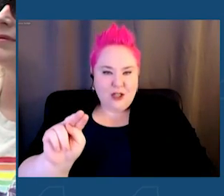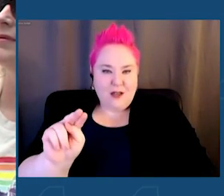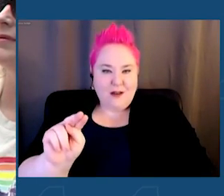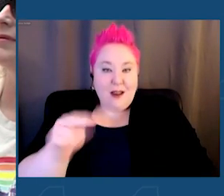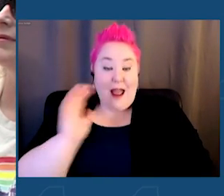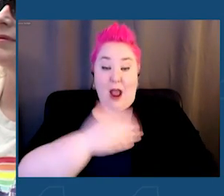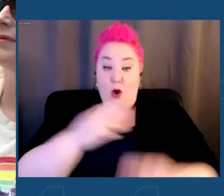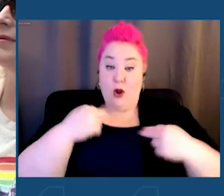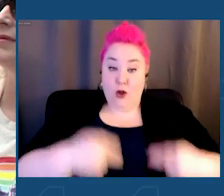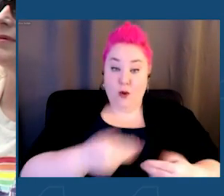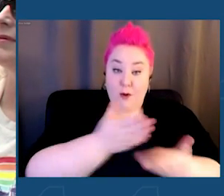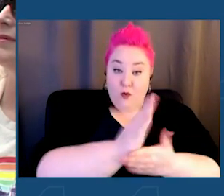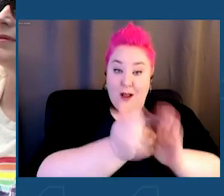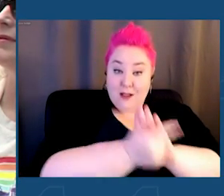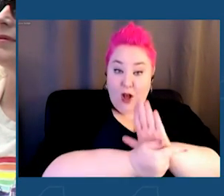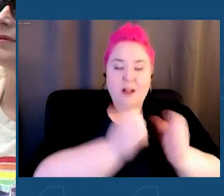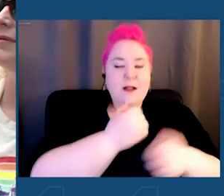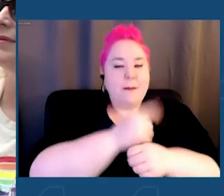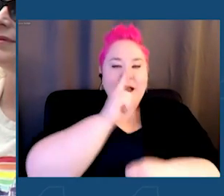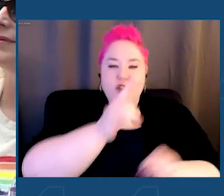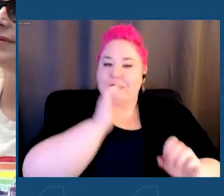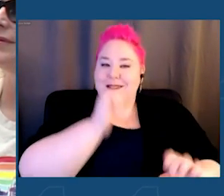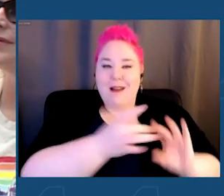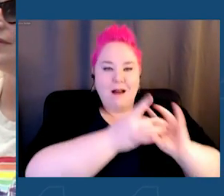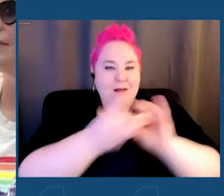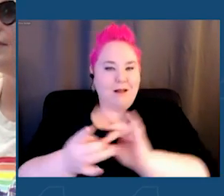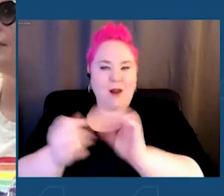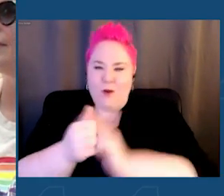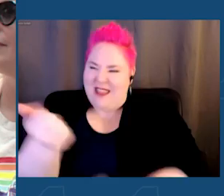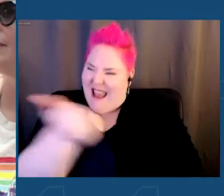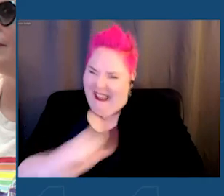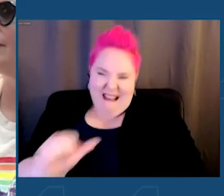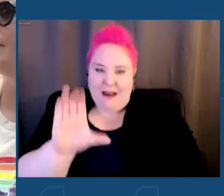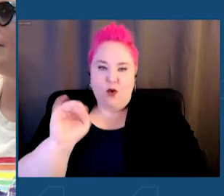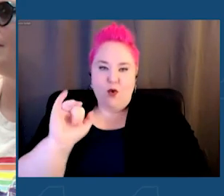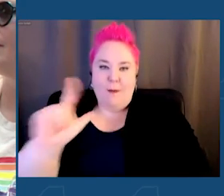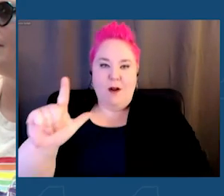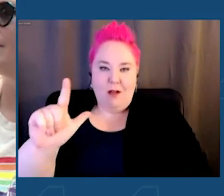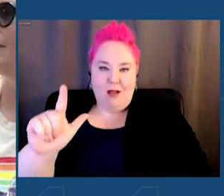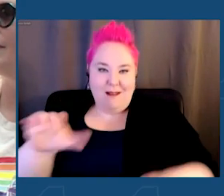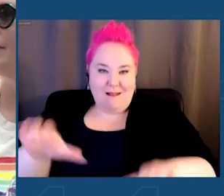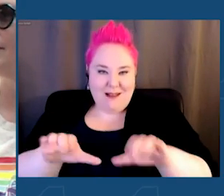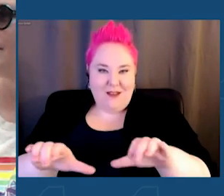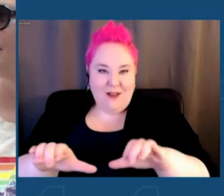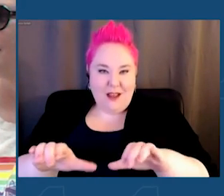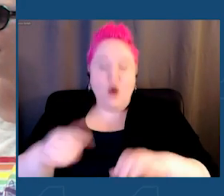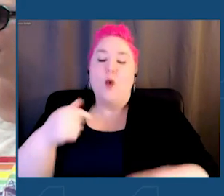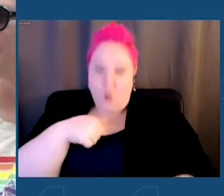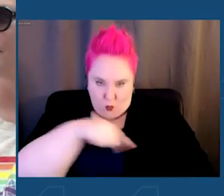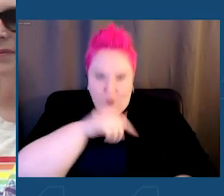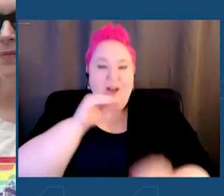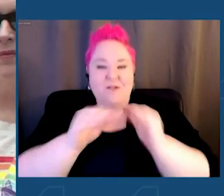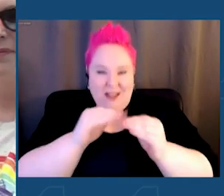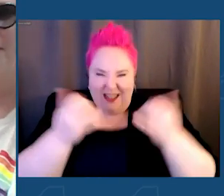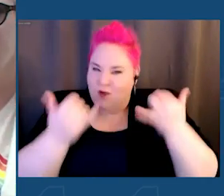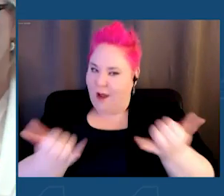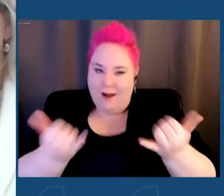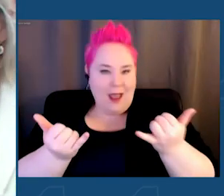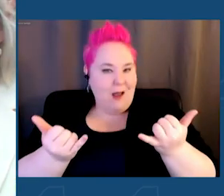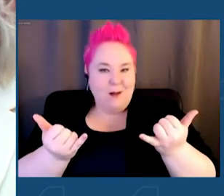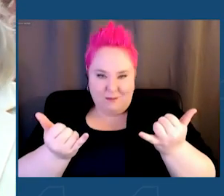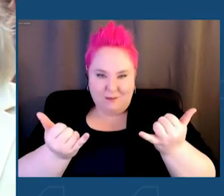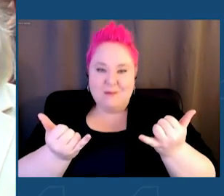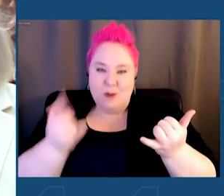that it's not associated with criminal activity. We had to fix that in our law, and we're doing that right here and right now. So let's get that signed as